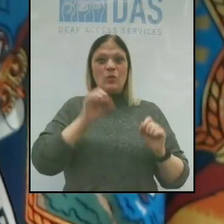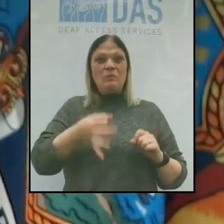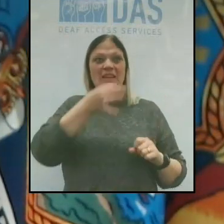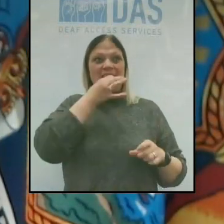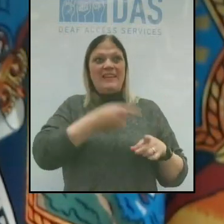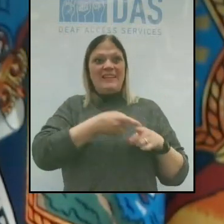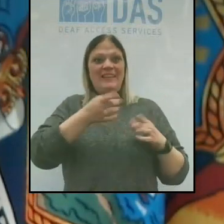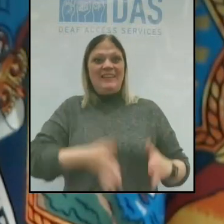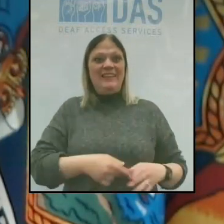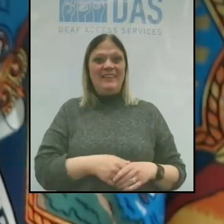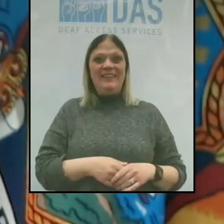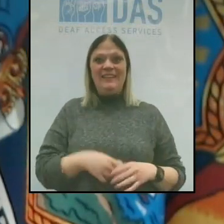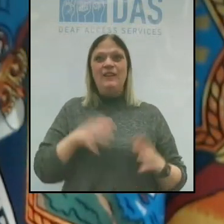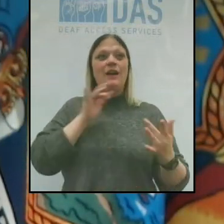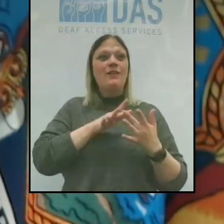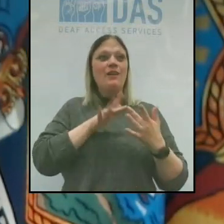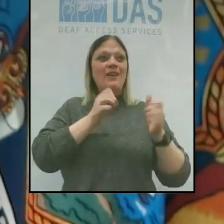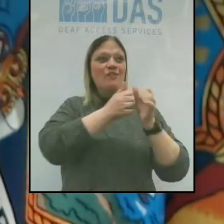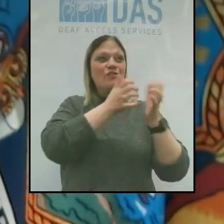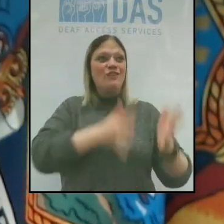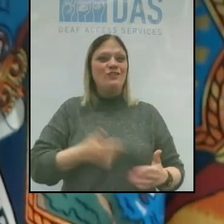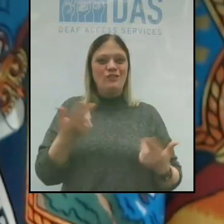epidemiologist. I guess I could be a contact tracer.